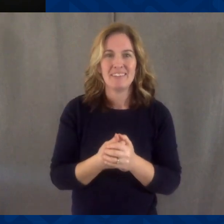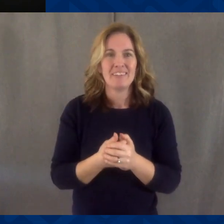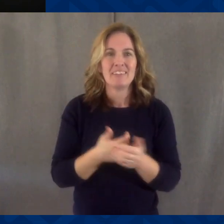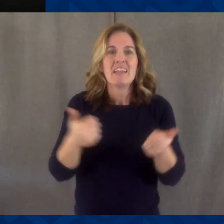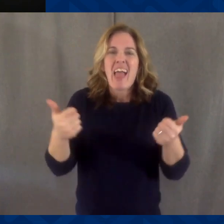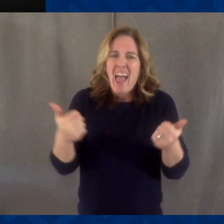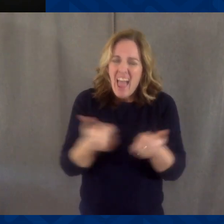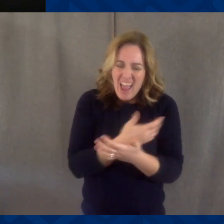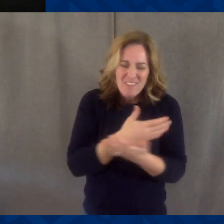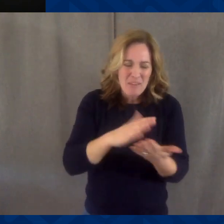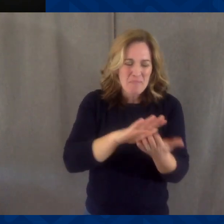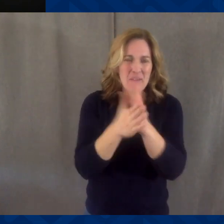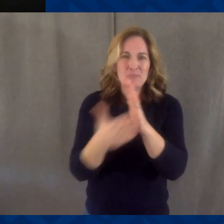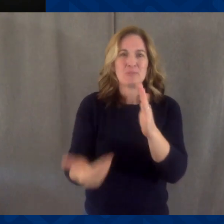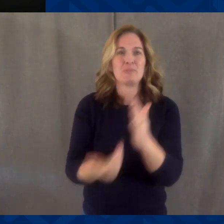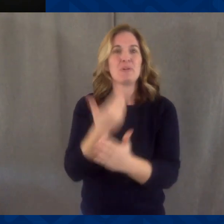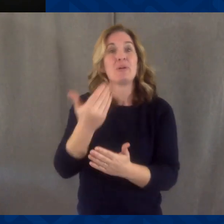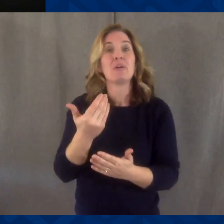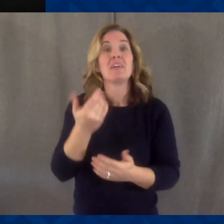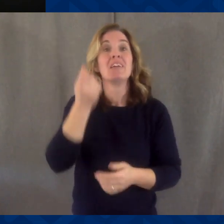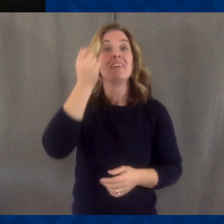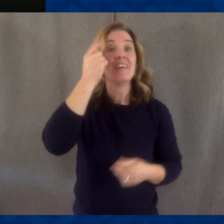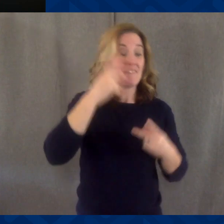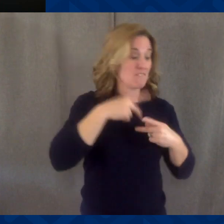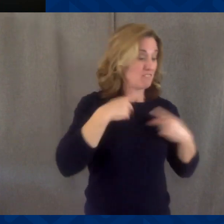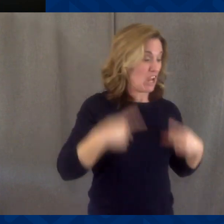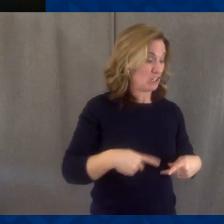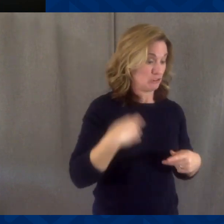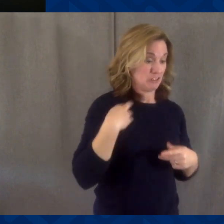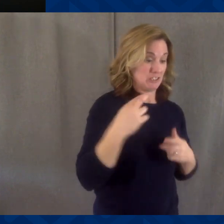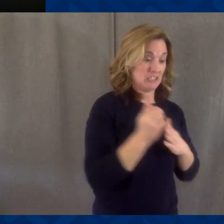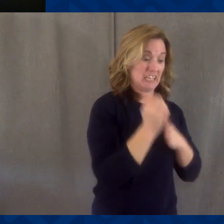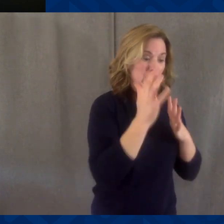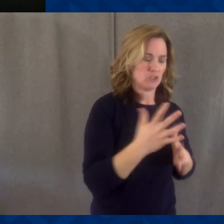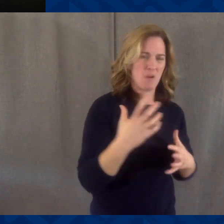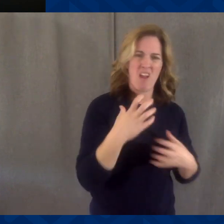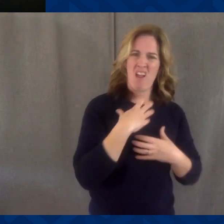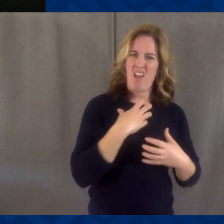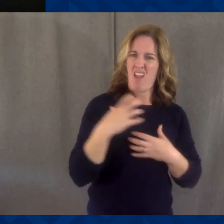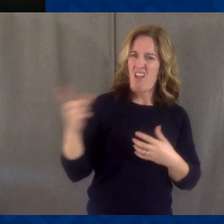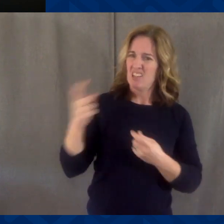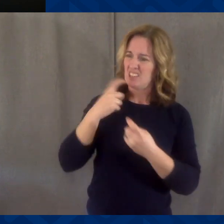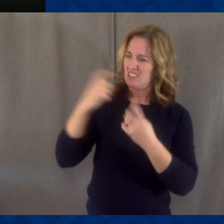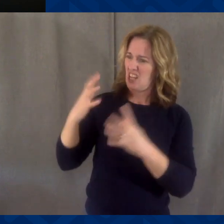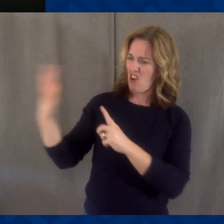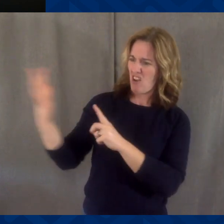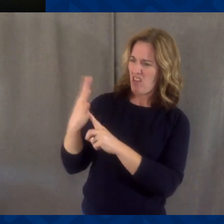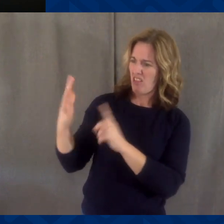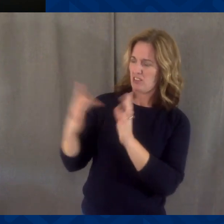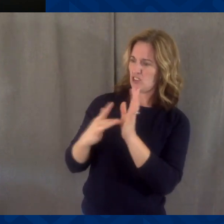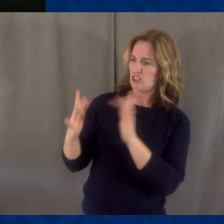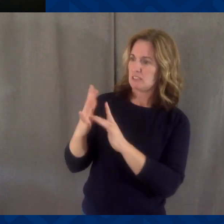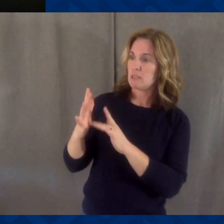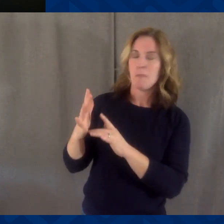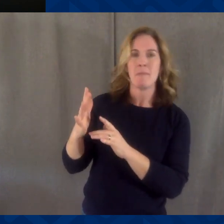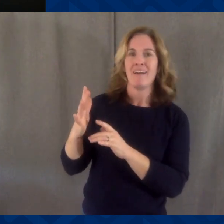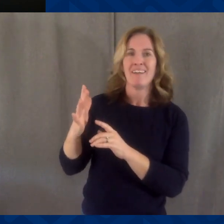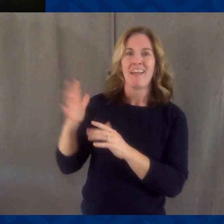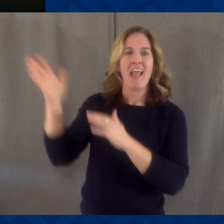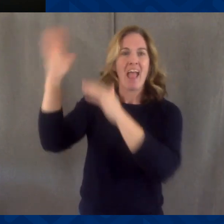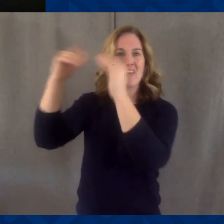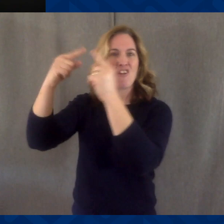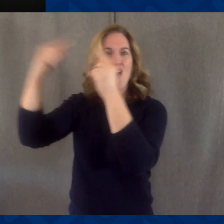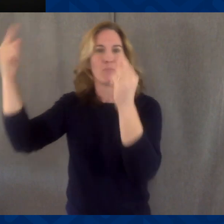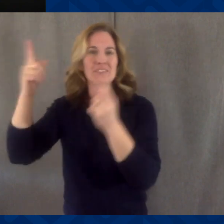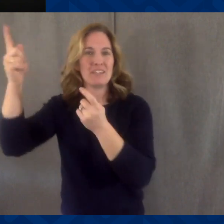grumbling because sinners were coming to Jesus, but the heavens rejoice when sinners come to Jesus. And this would have been the